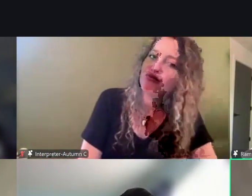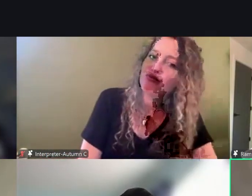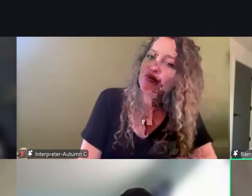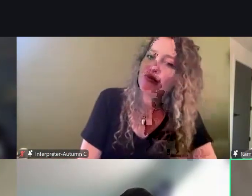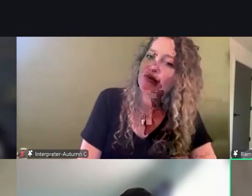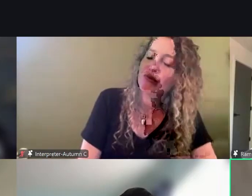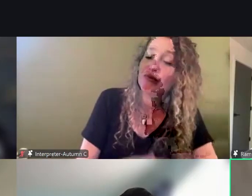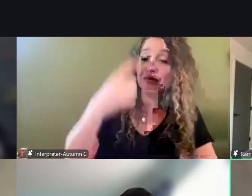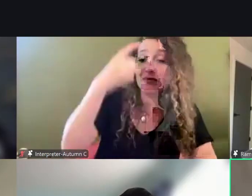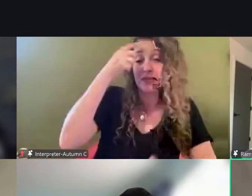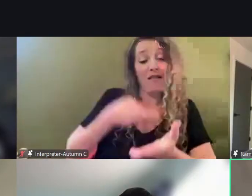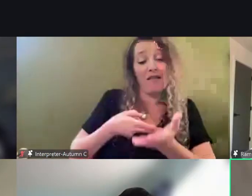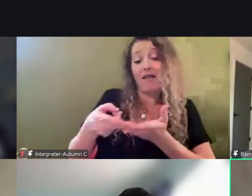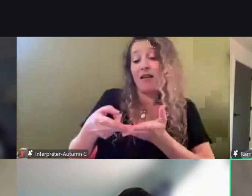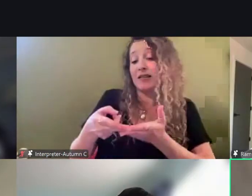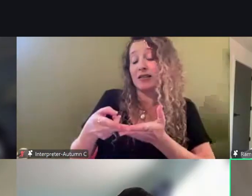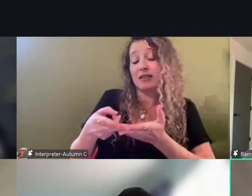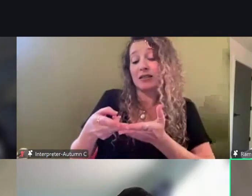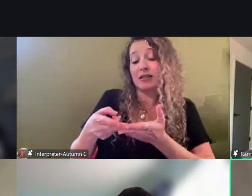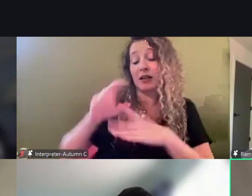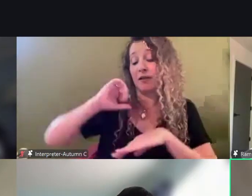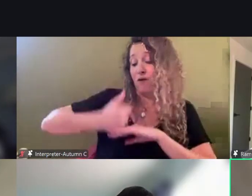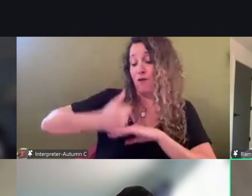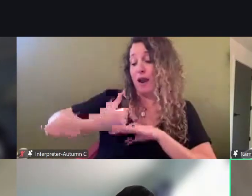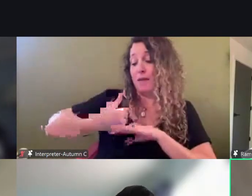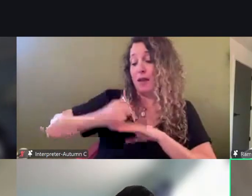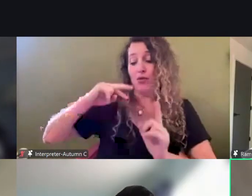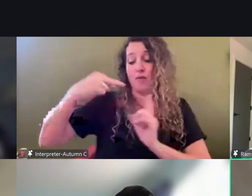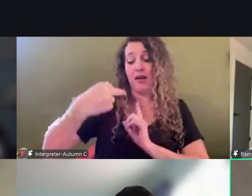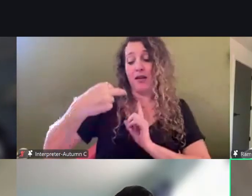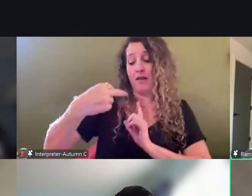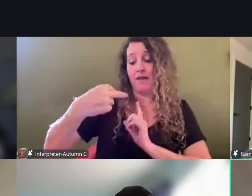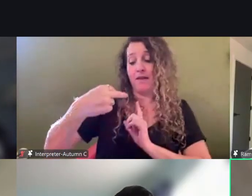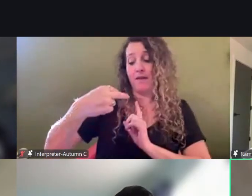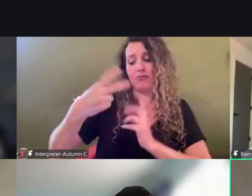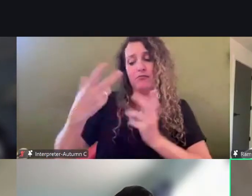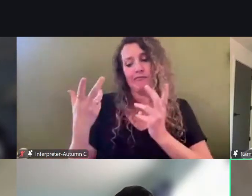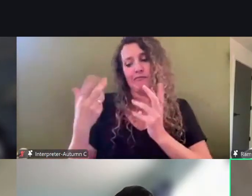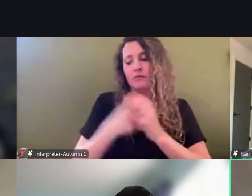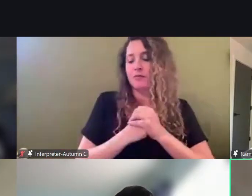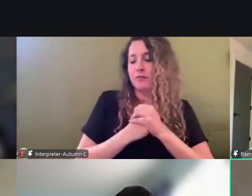I think it's honestly just framing and perspective. It's really specific to what it is.